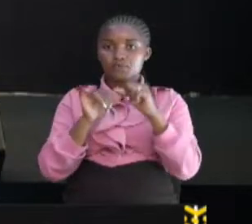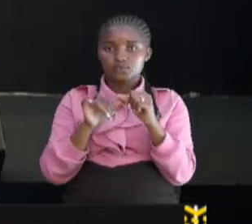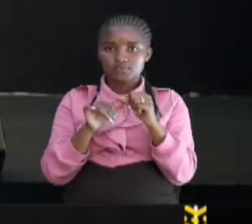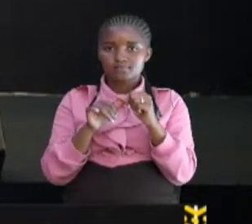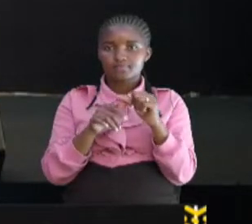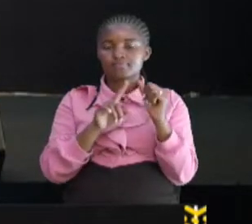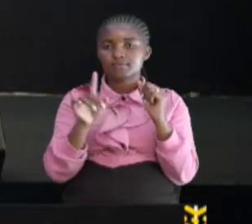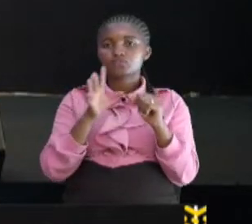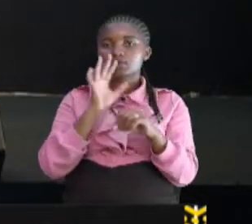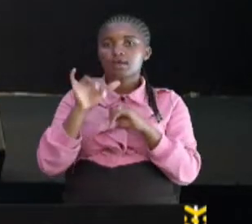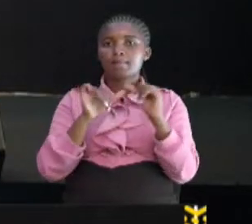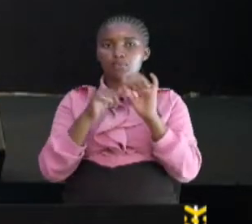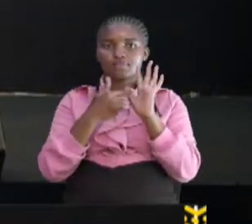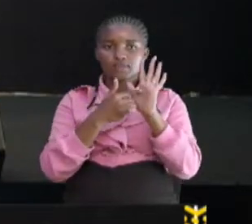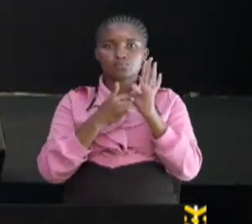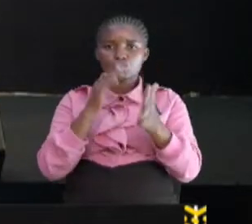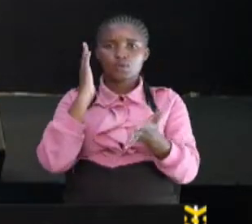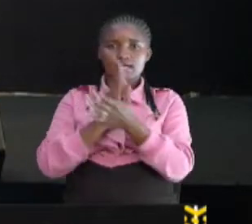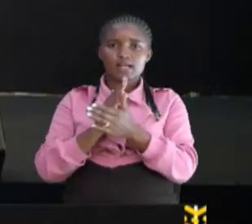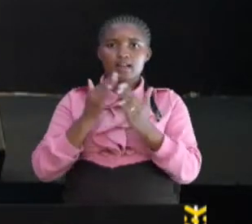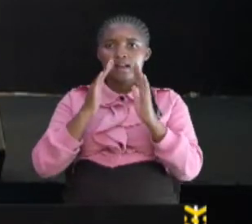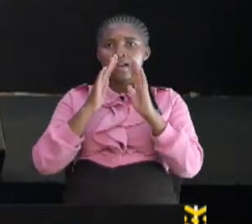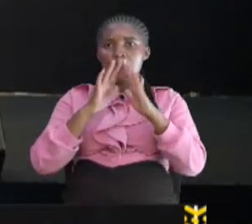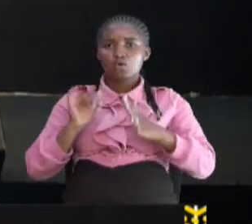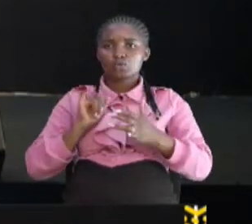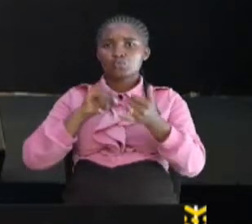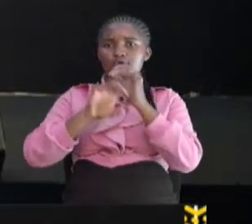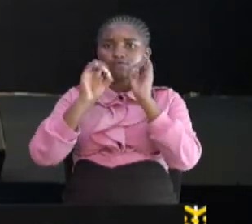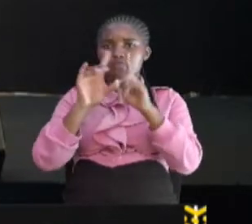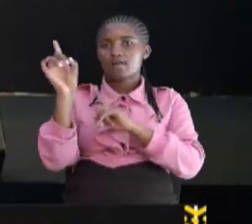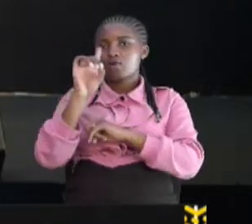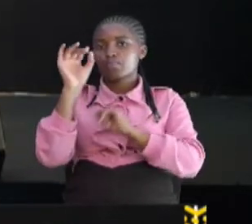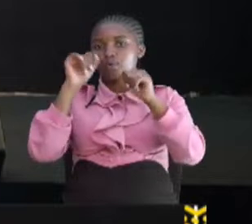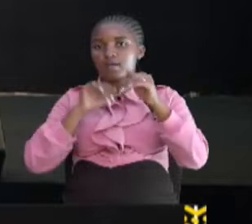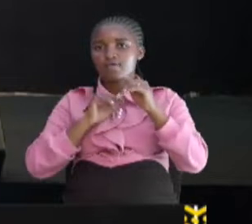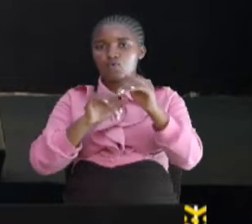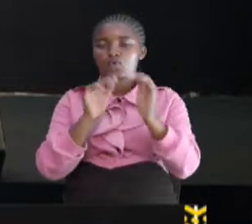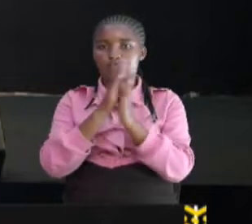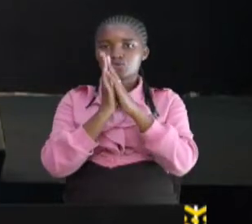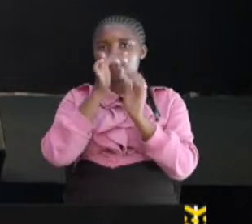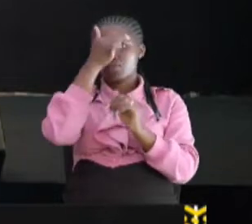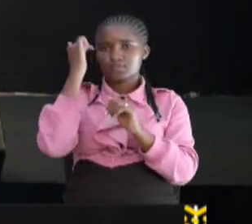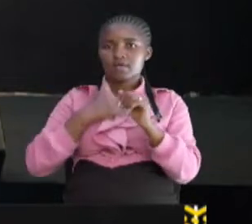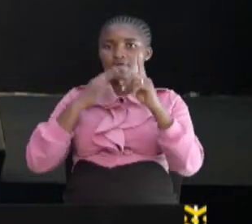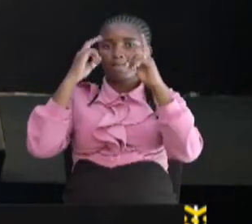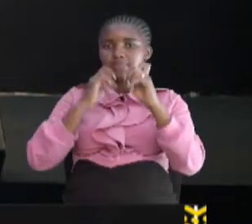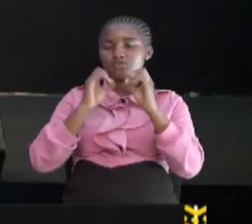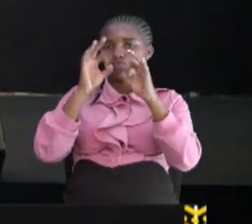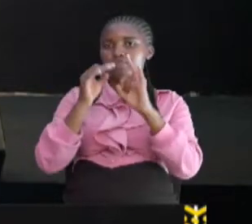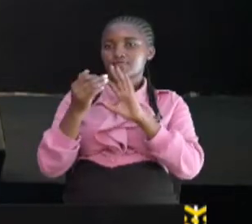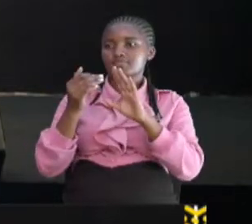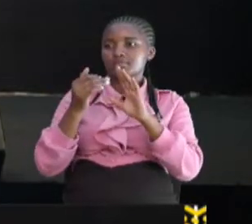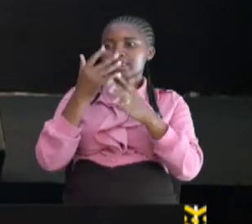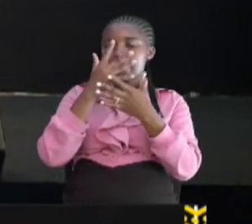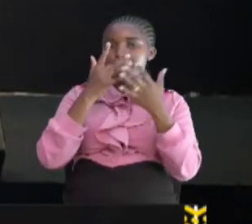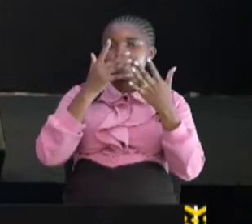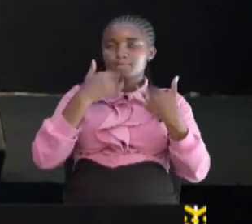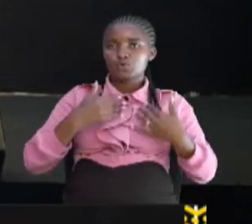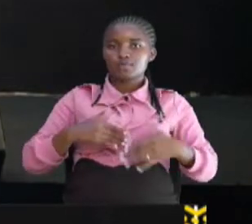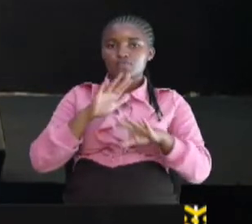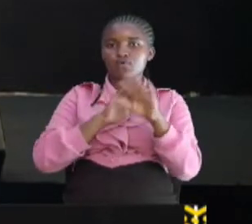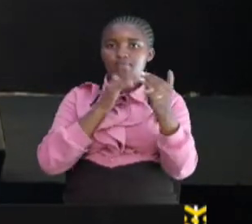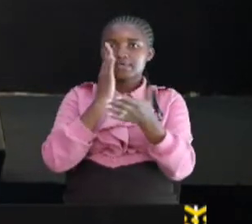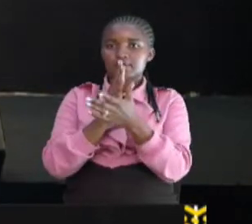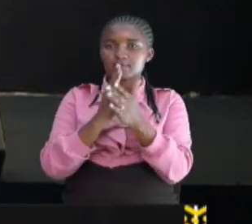about, say, Real Housewives of Nairobi, you can follow the story. Why? Because there's a picture of somebody from Real House